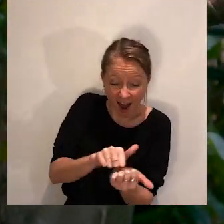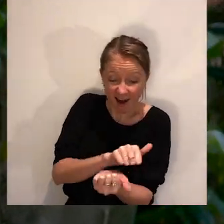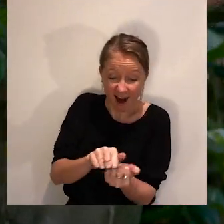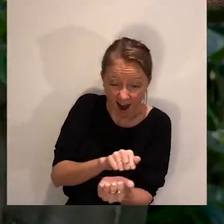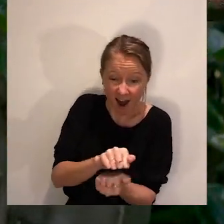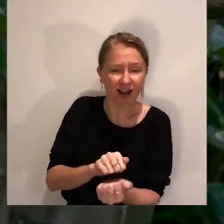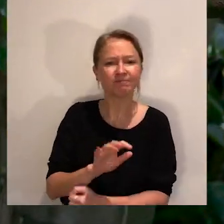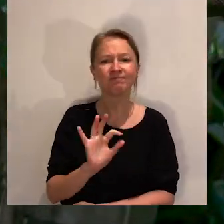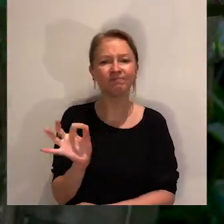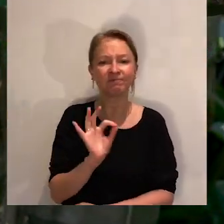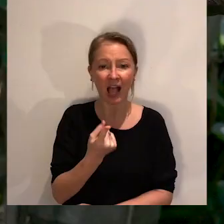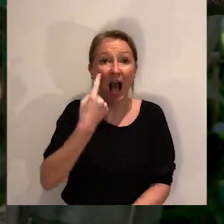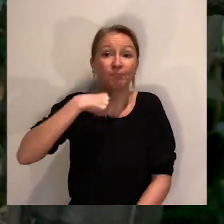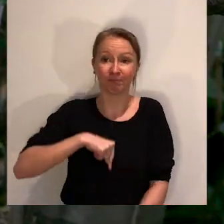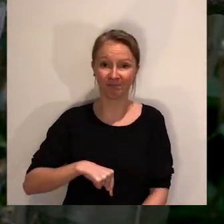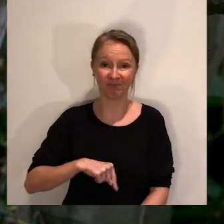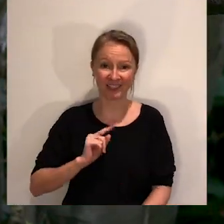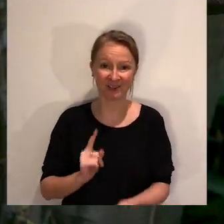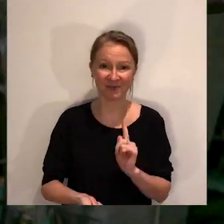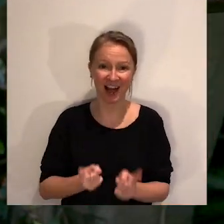eating it whole.